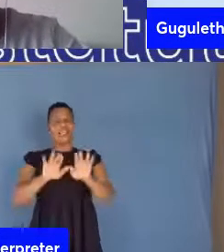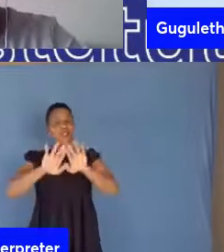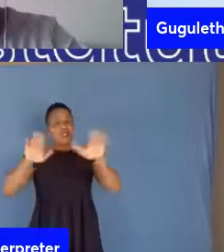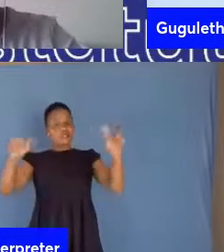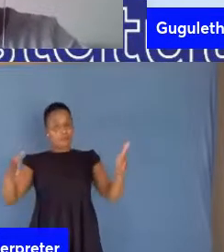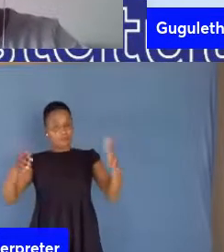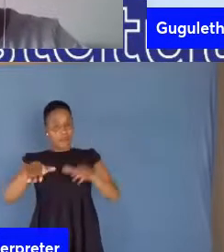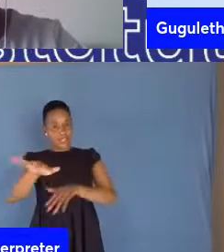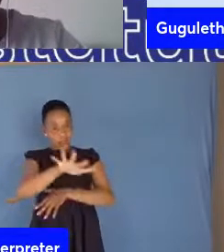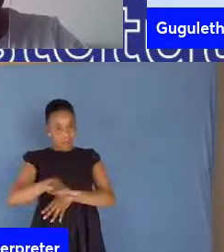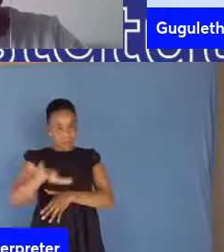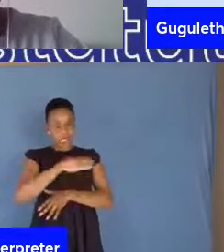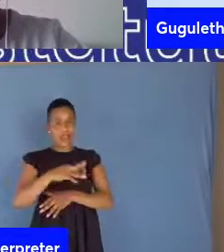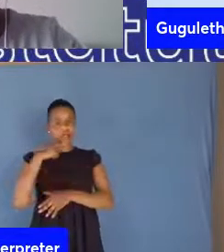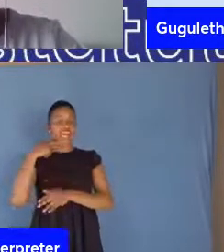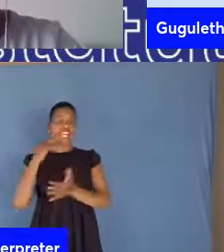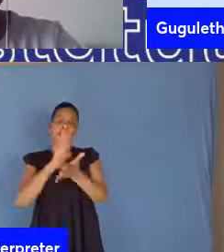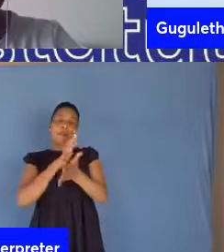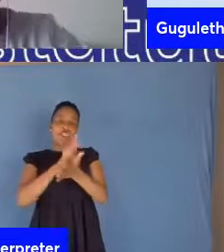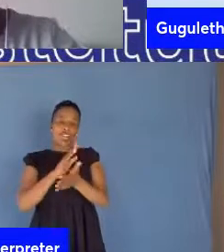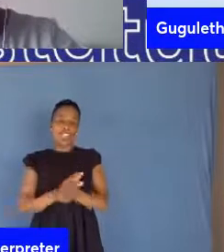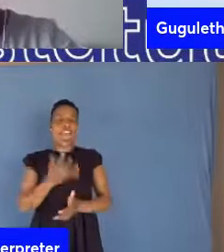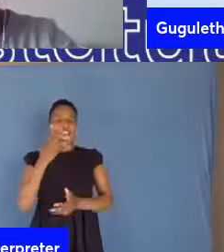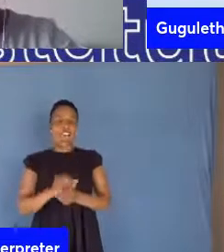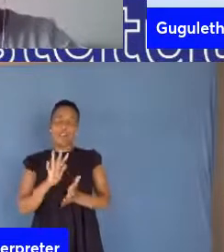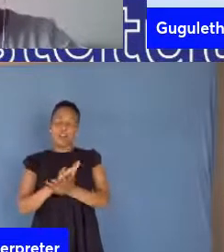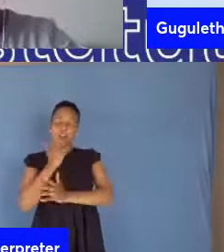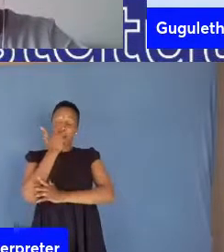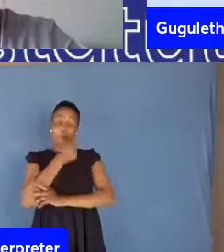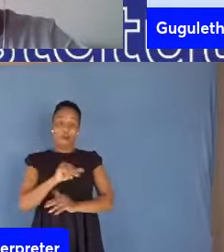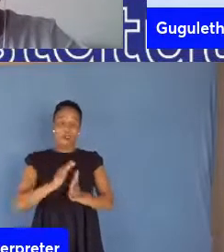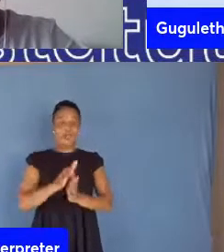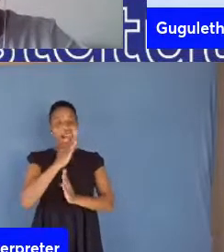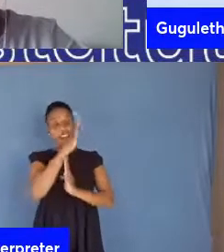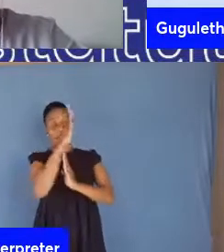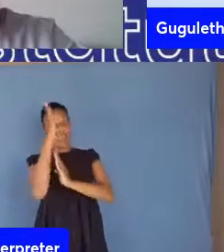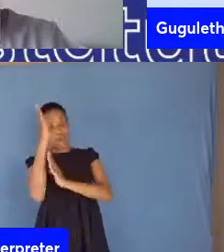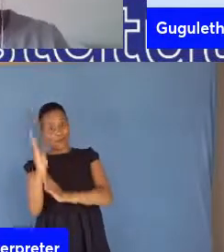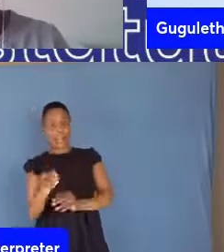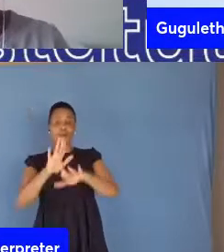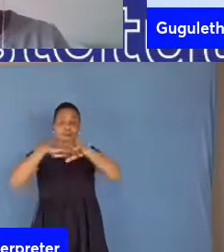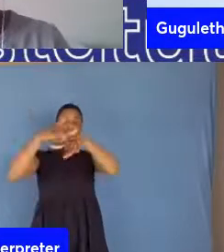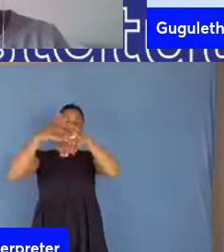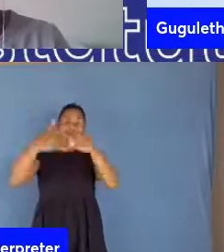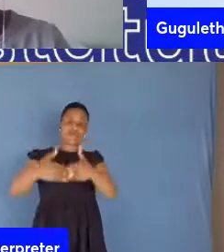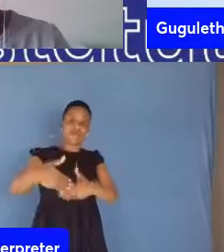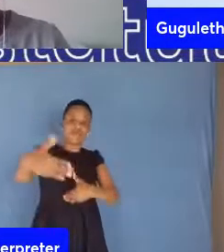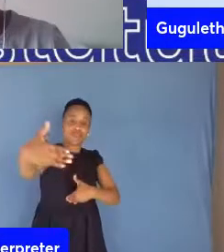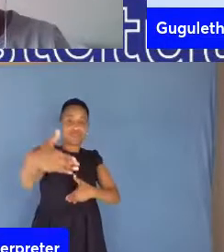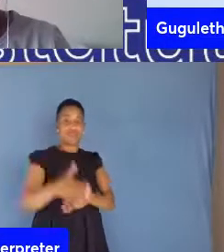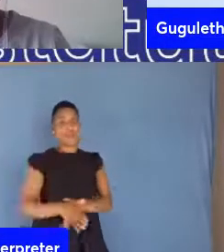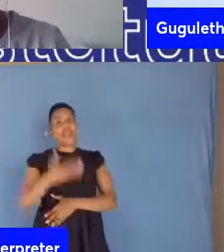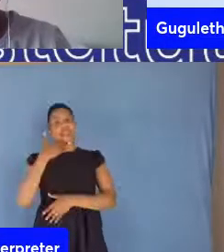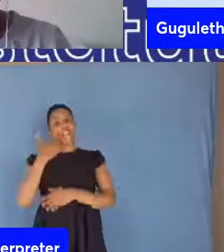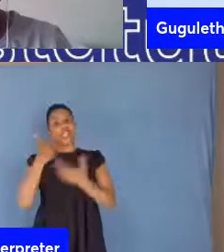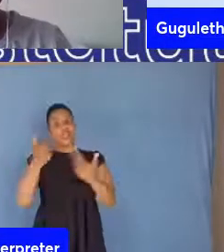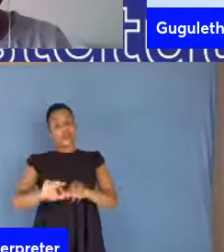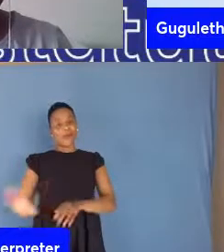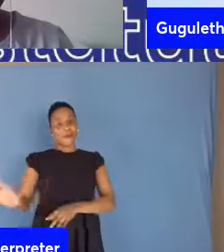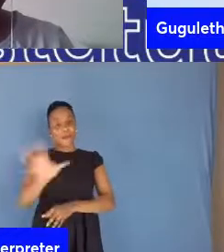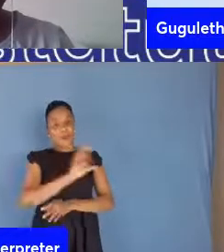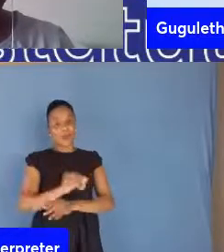it. Have a lovely afternoon, evening further. Goodbye. Thank you for having us. Bye.